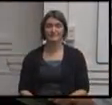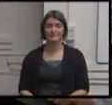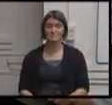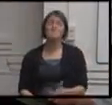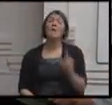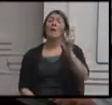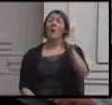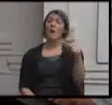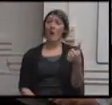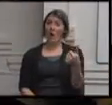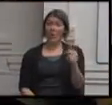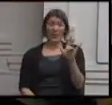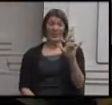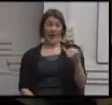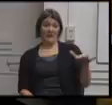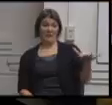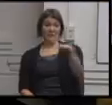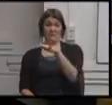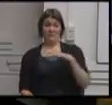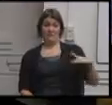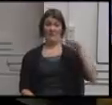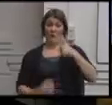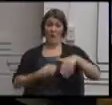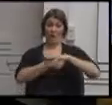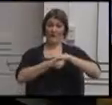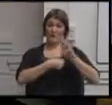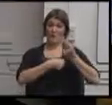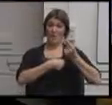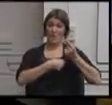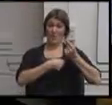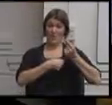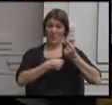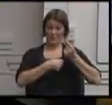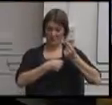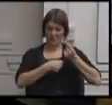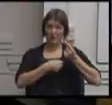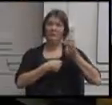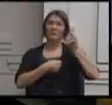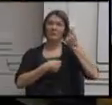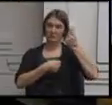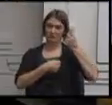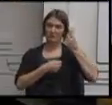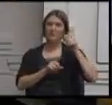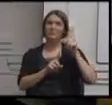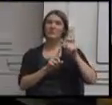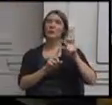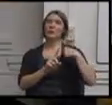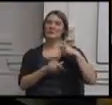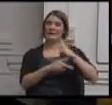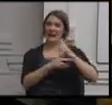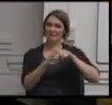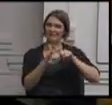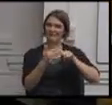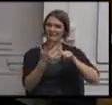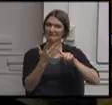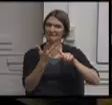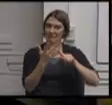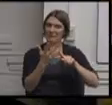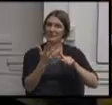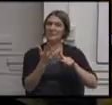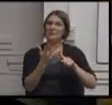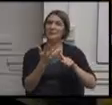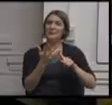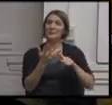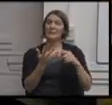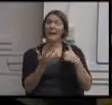Also in the response area, to which these buildings they'd be first due into, comprises